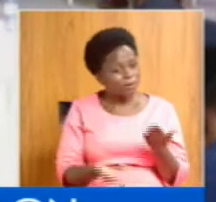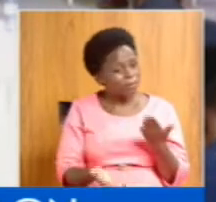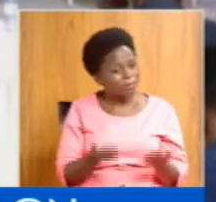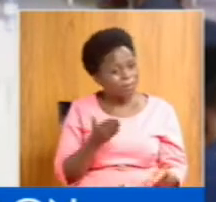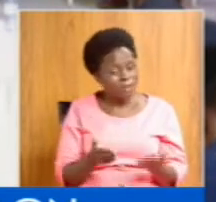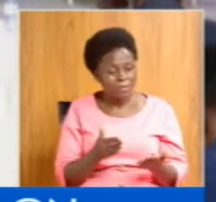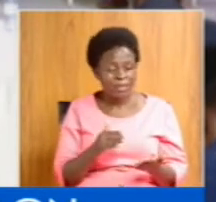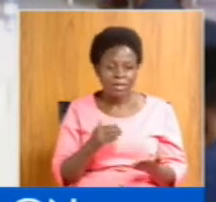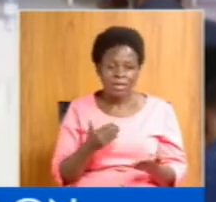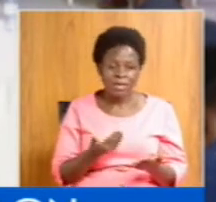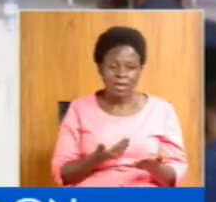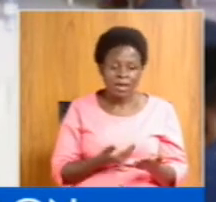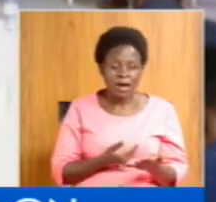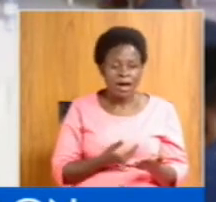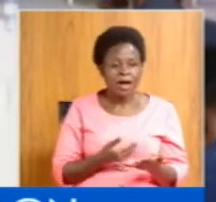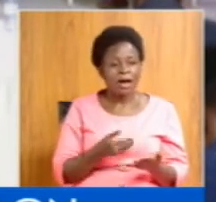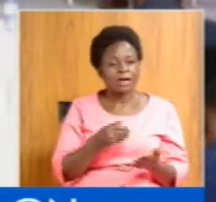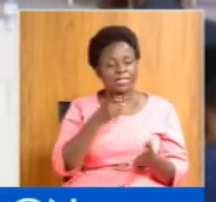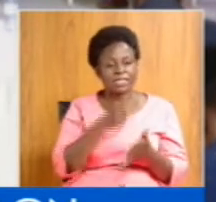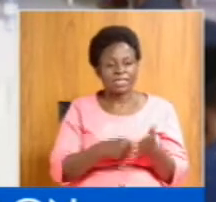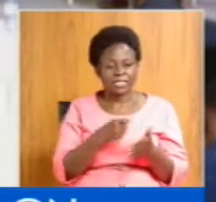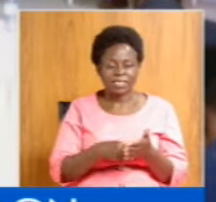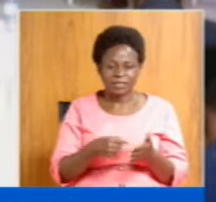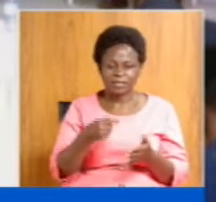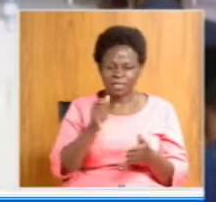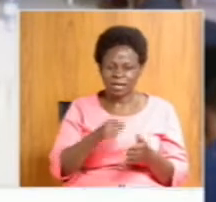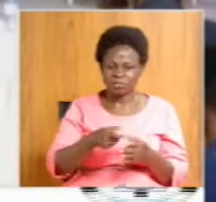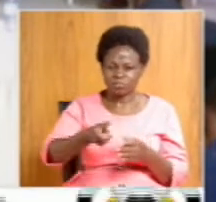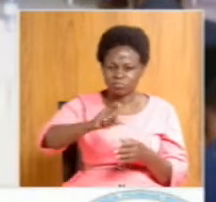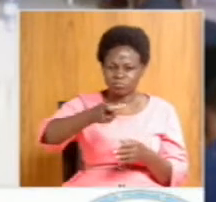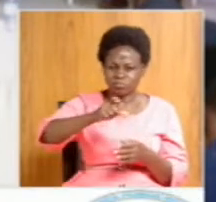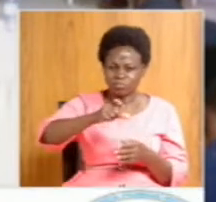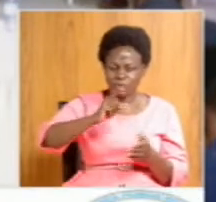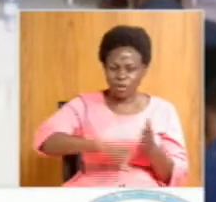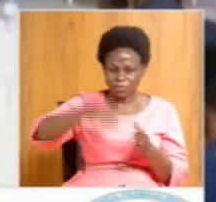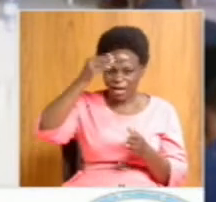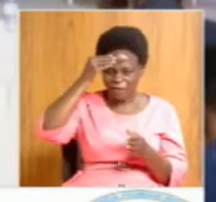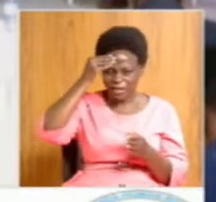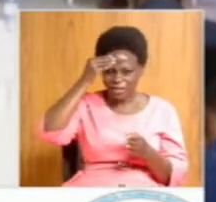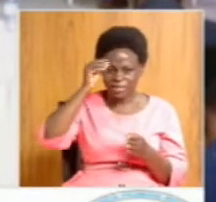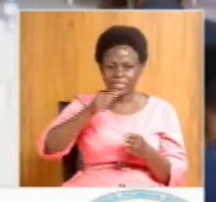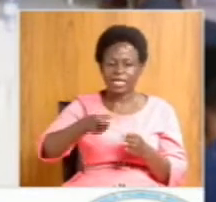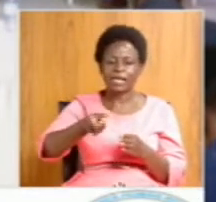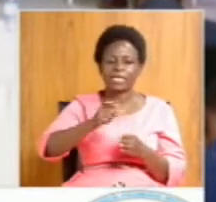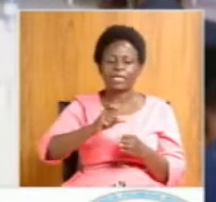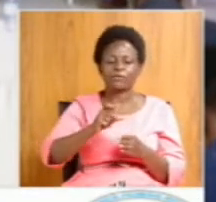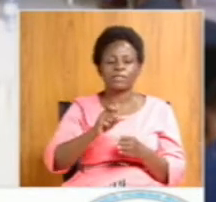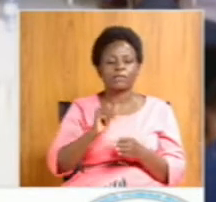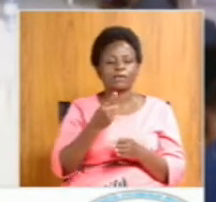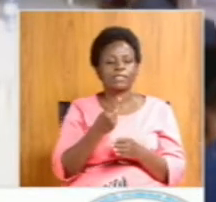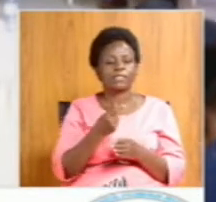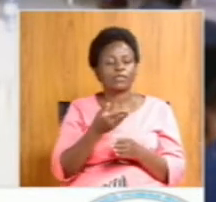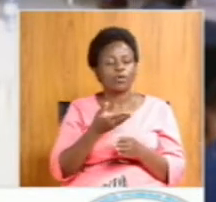our tax ratio GDP can increase yes it can increase first